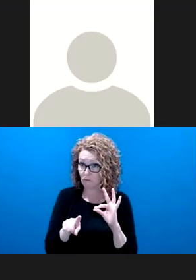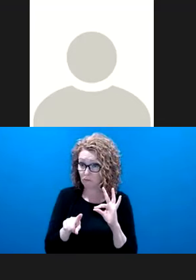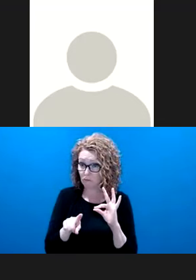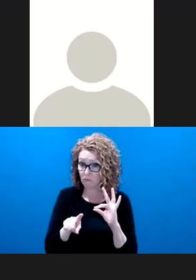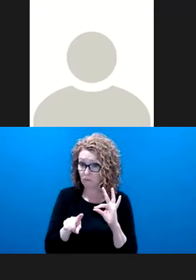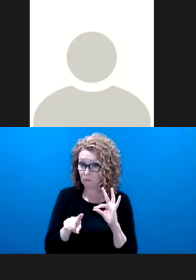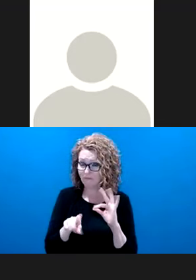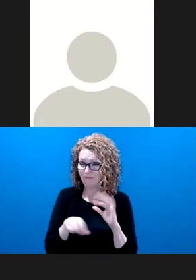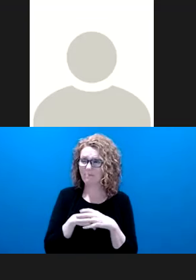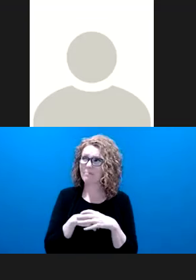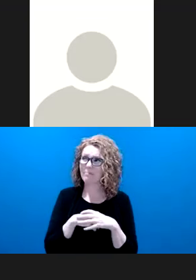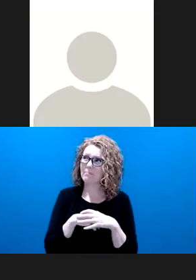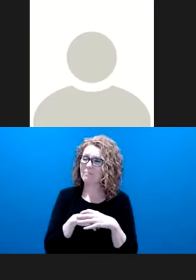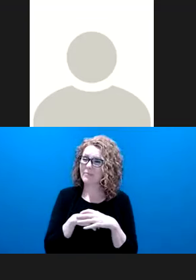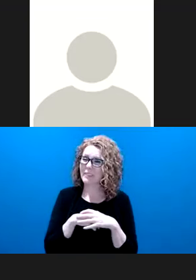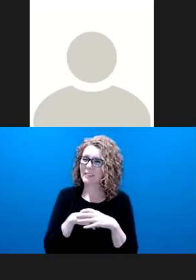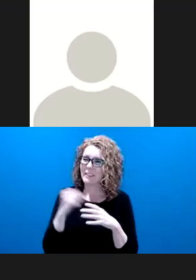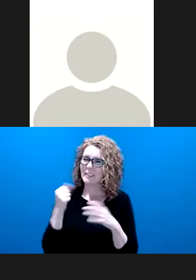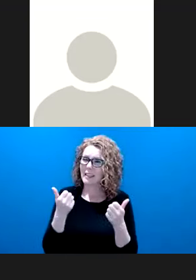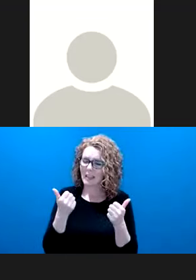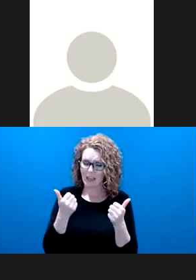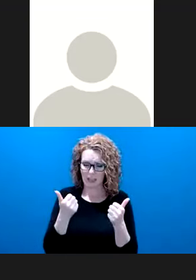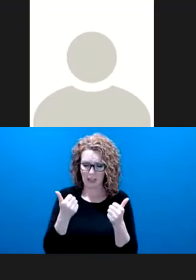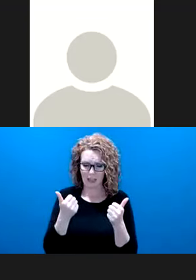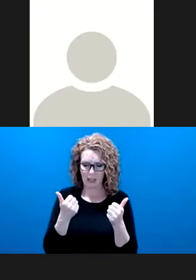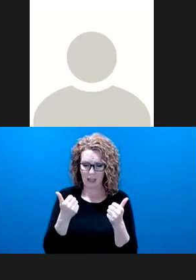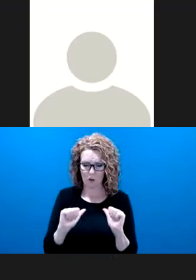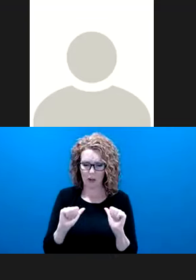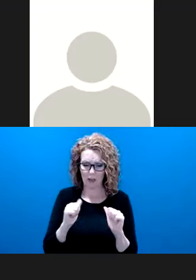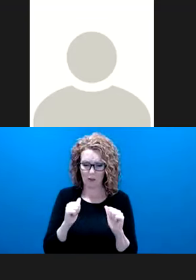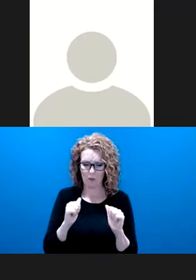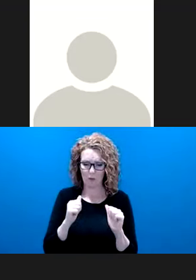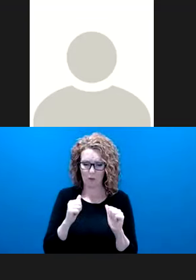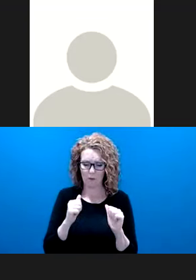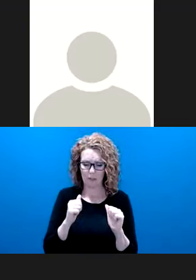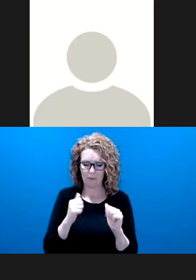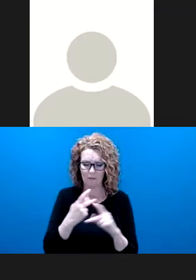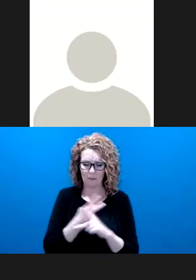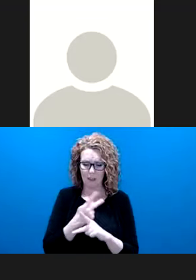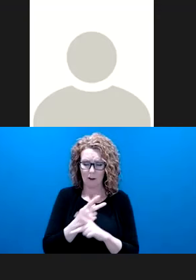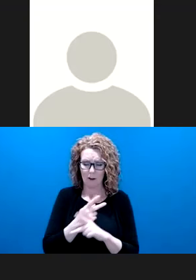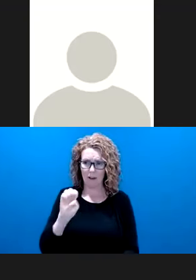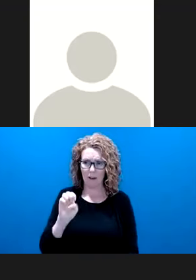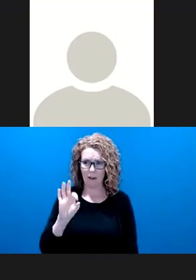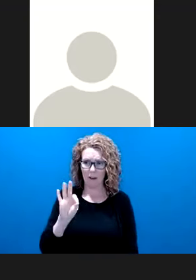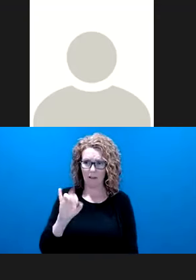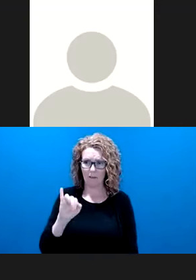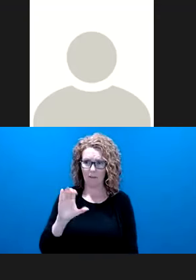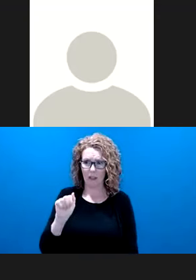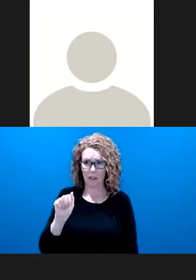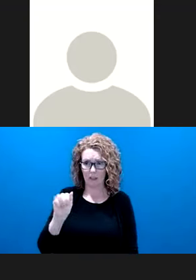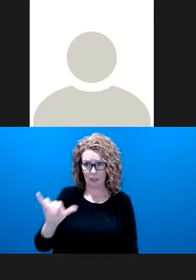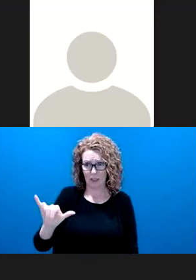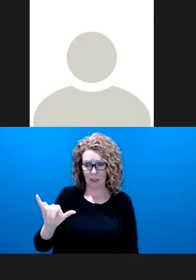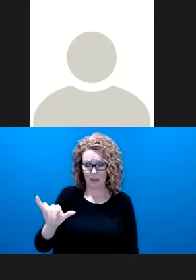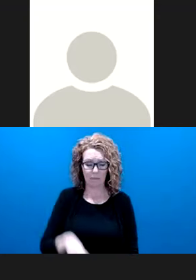I guess I am. I'm really trying to get at efficacy, you know, because we could get lost. We could have